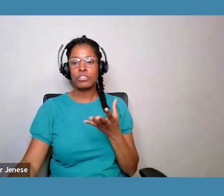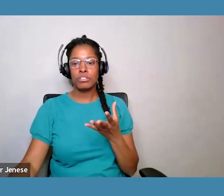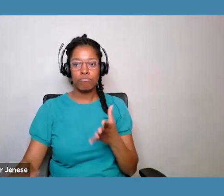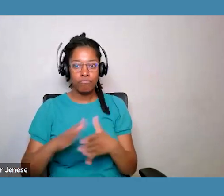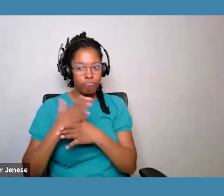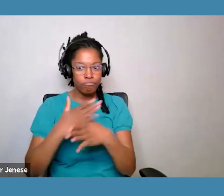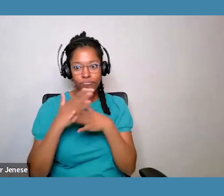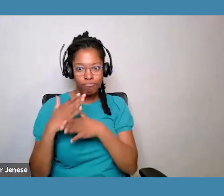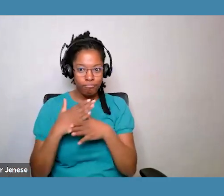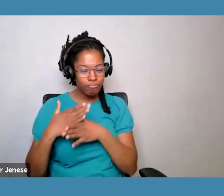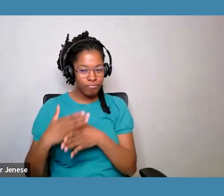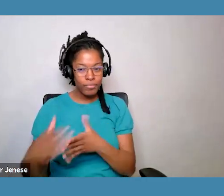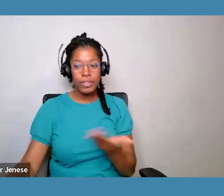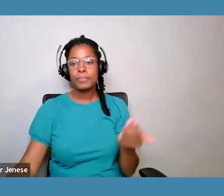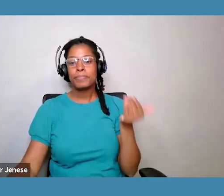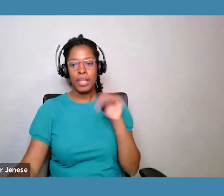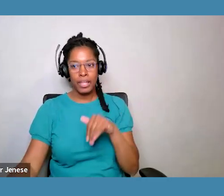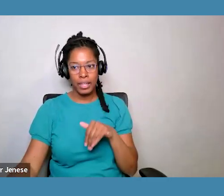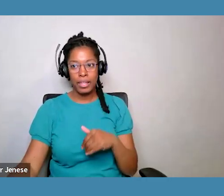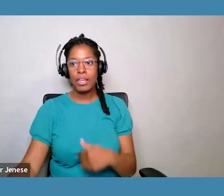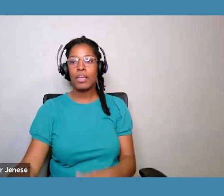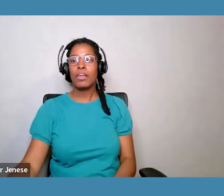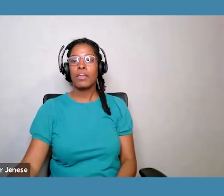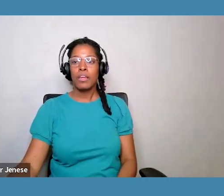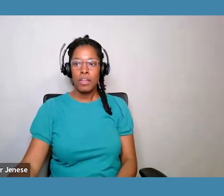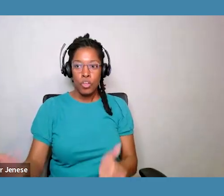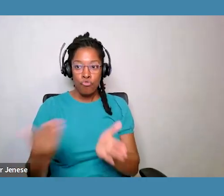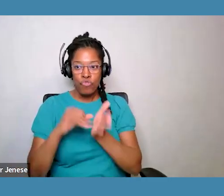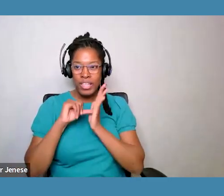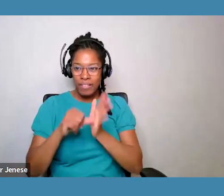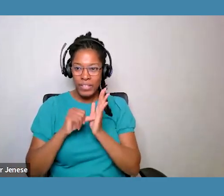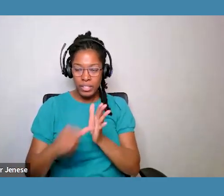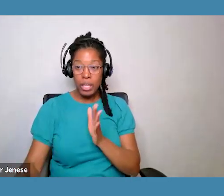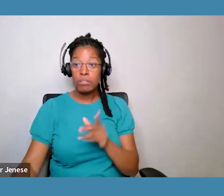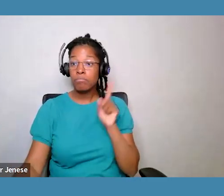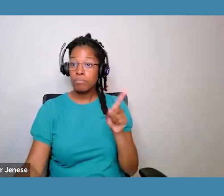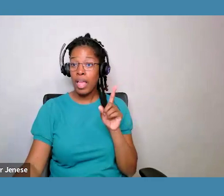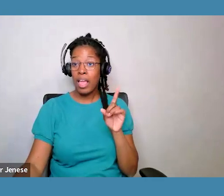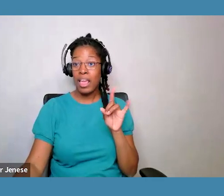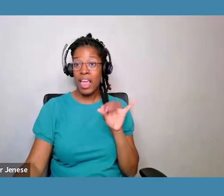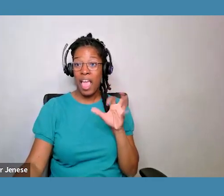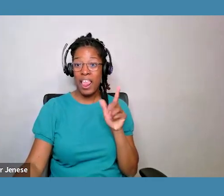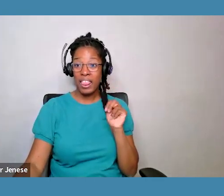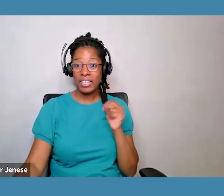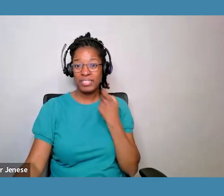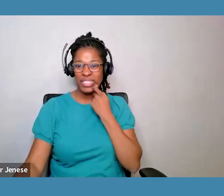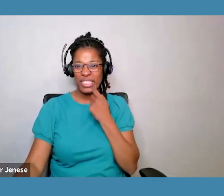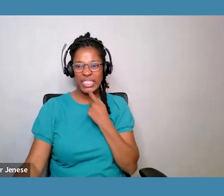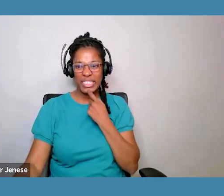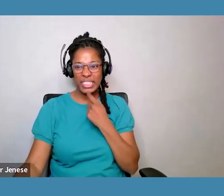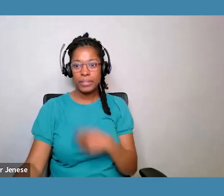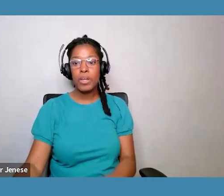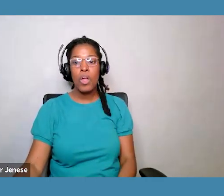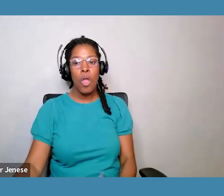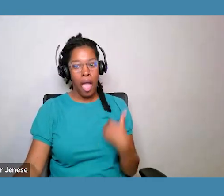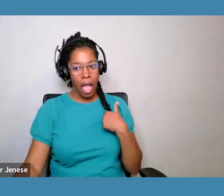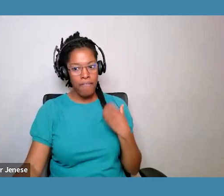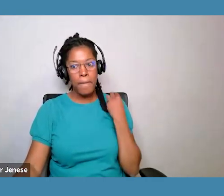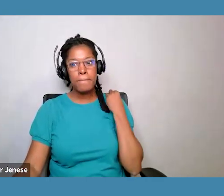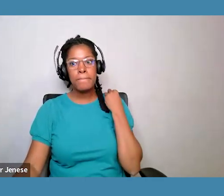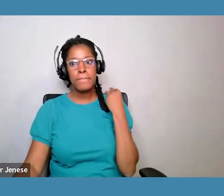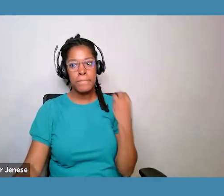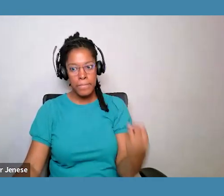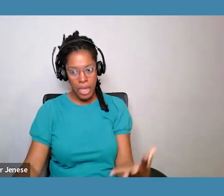material. So again, I want to reiterate what Caitlin said, that we have a lot of questions to